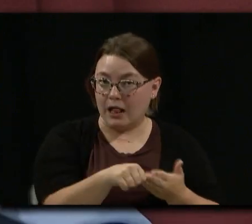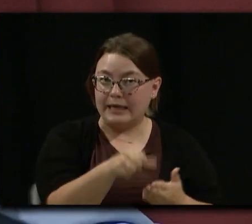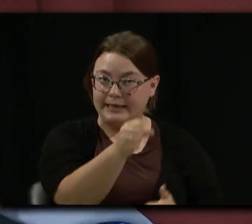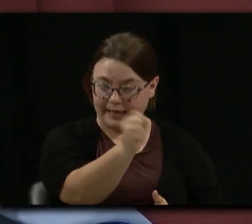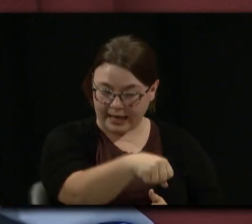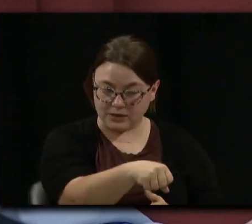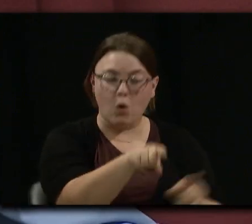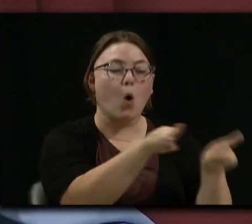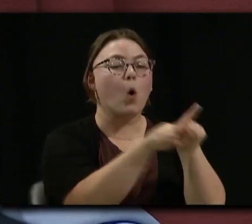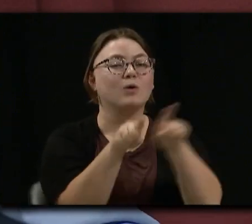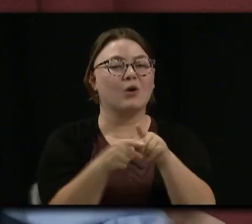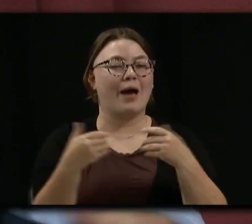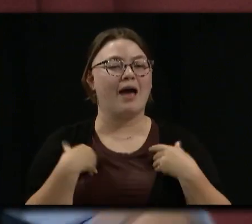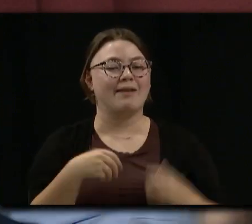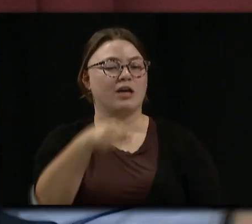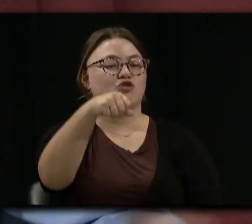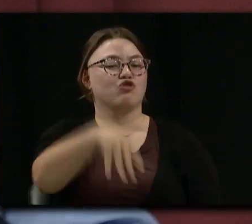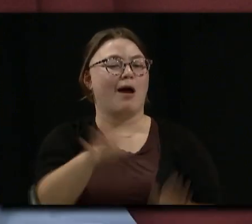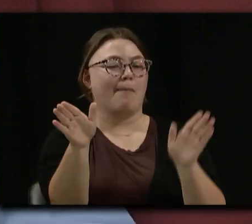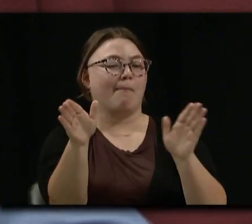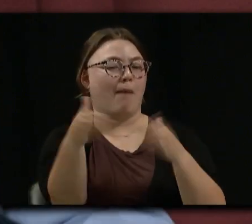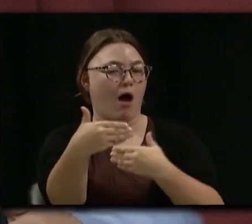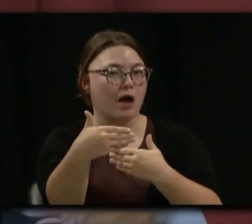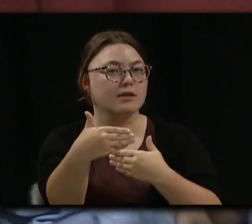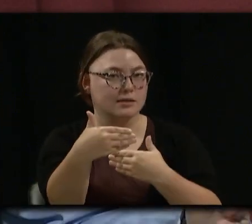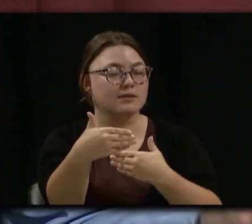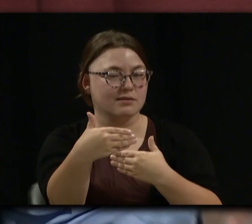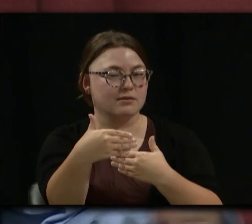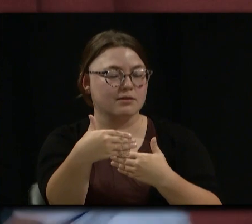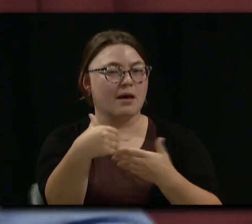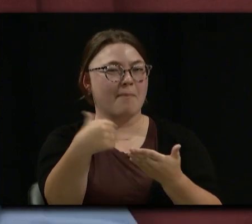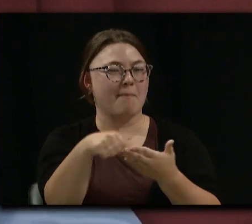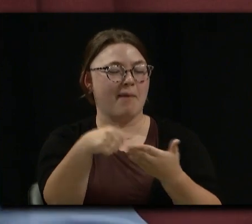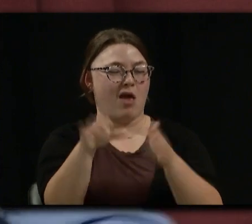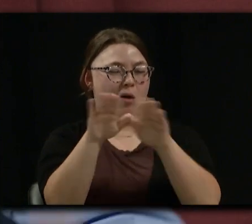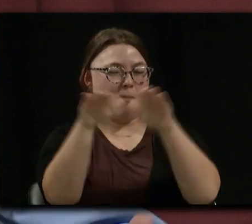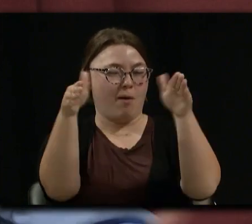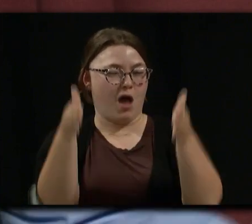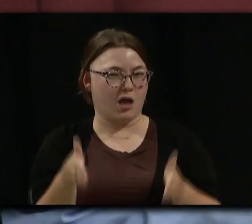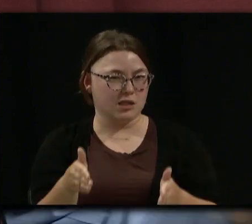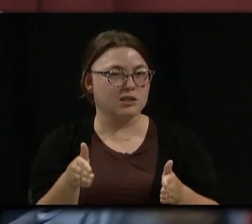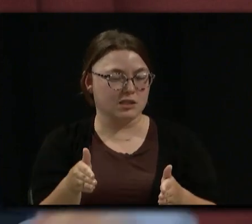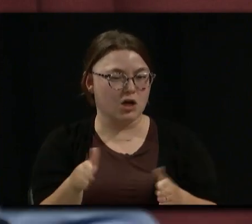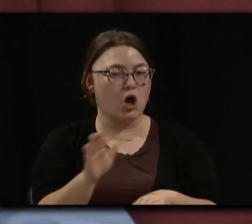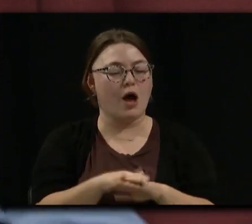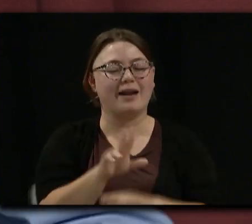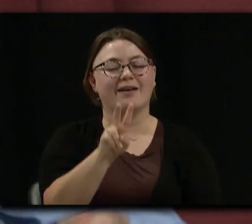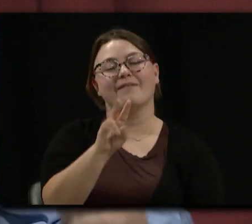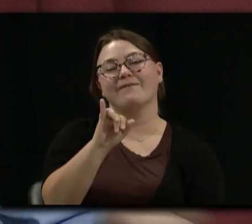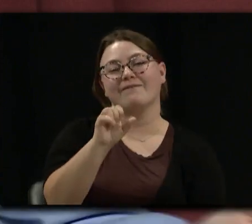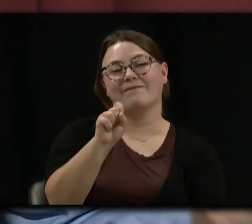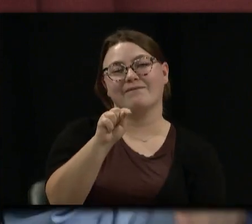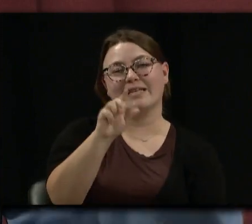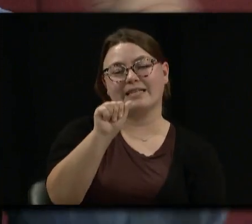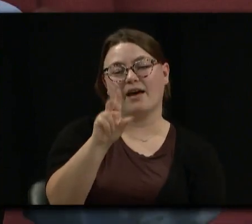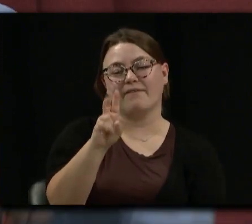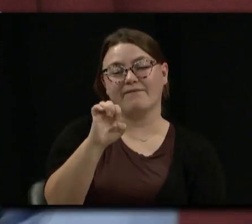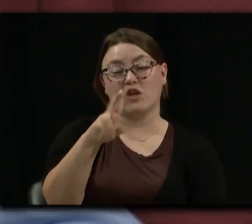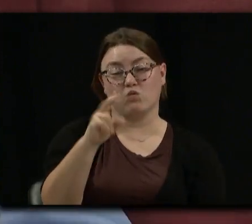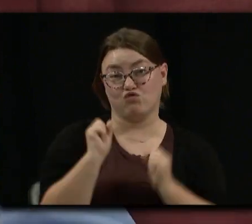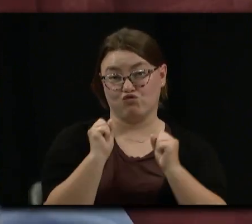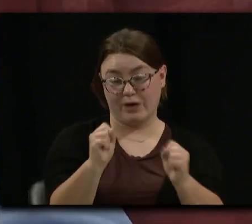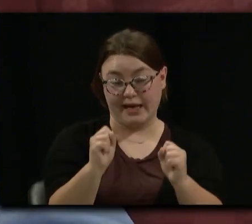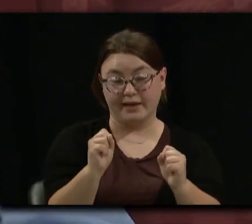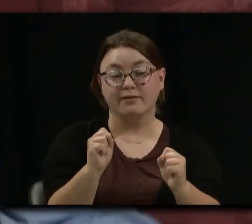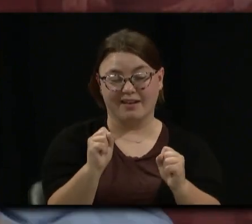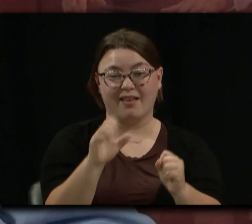drop box outside our office, just behind the building on Vista View. You can just pull in real quick, jump